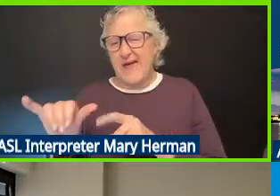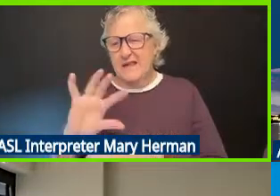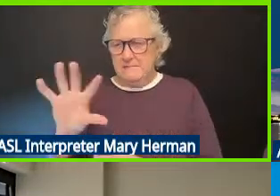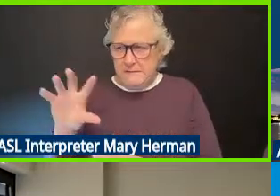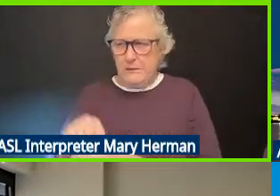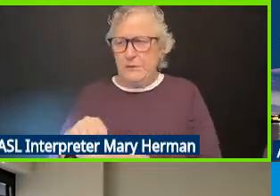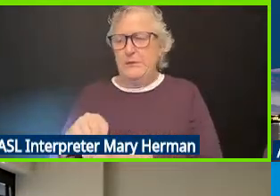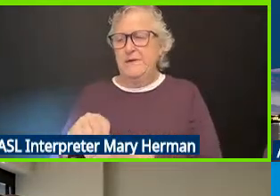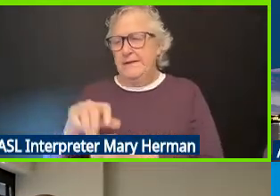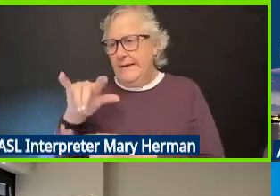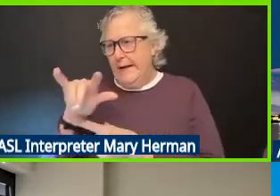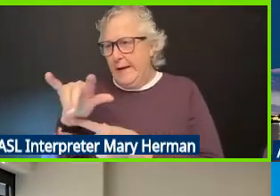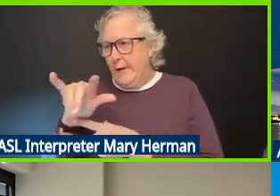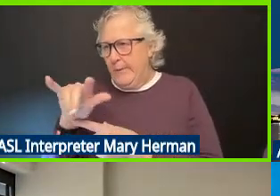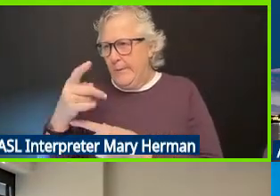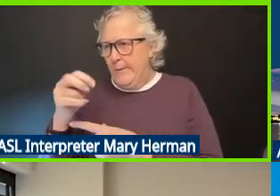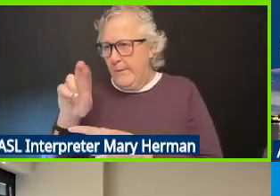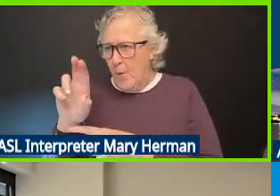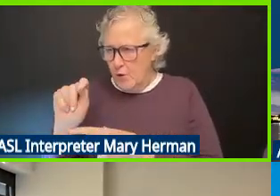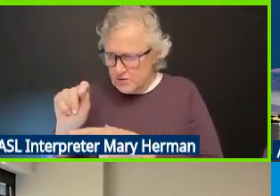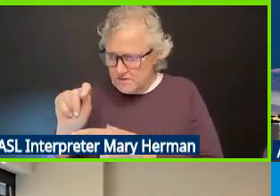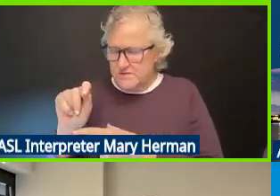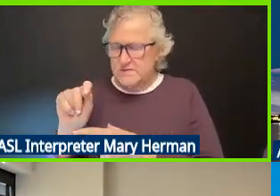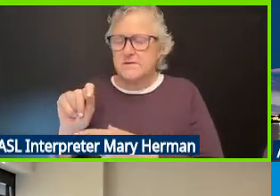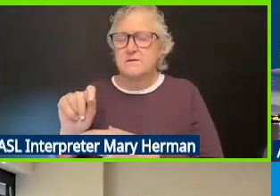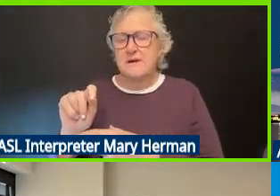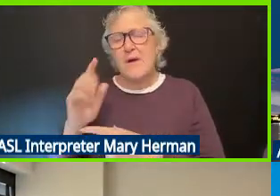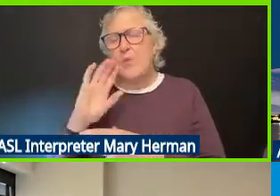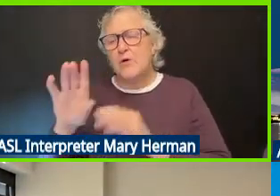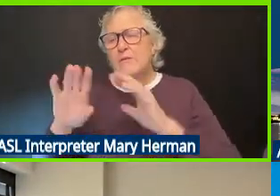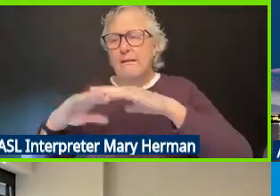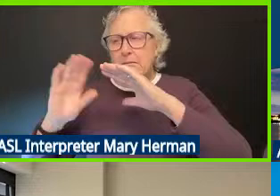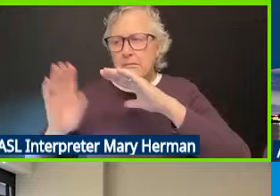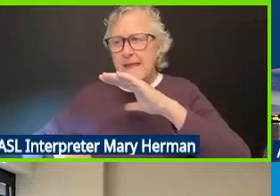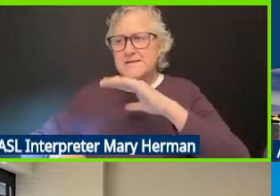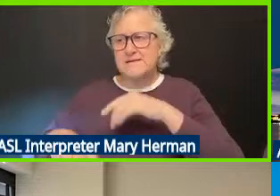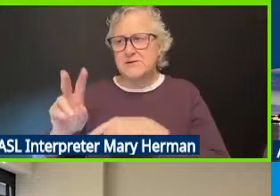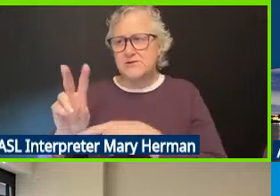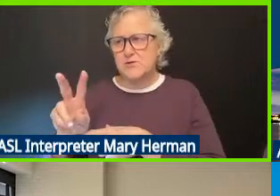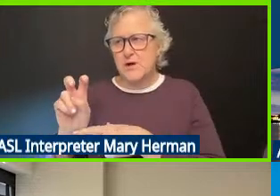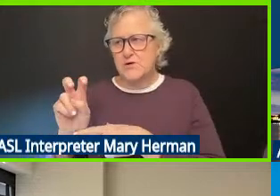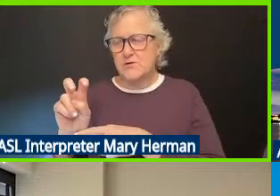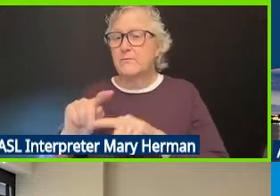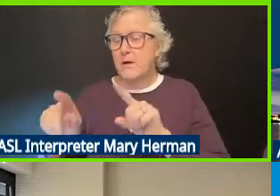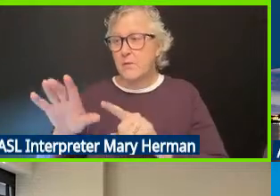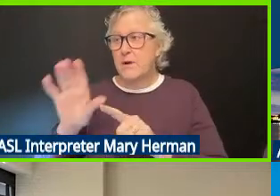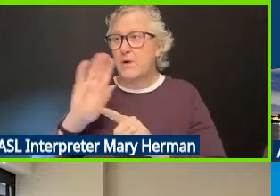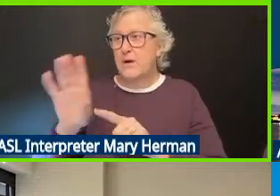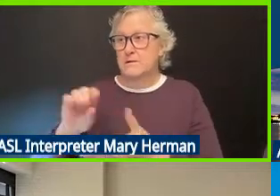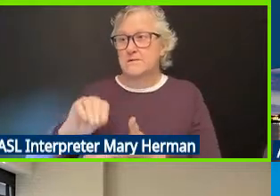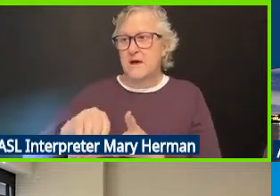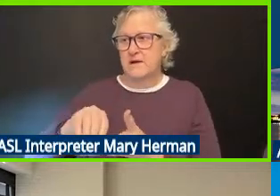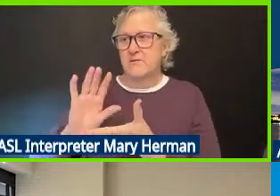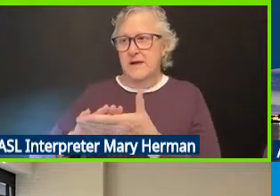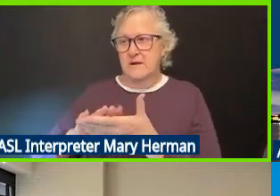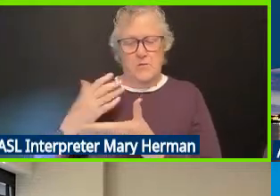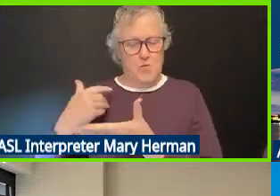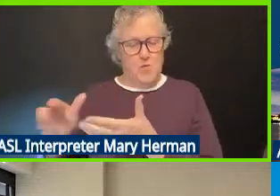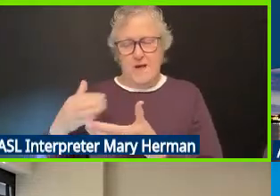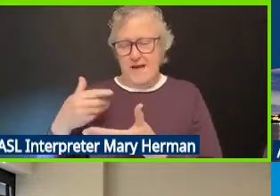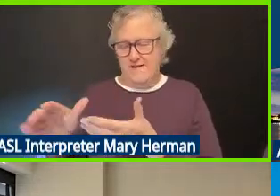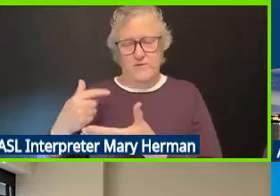200 though, Marianne, so but we will have those documented, whatever we've received. Great, thank you so much. Yep.